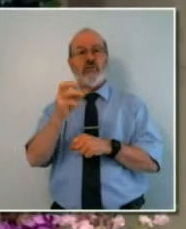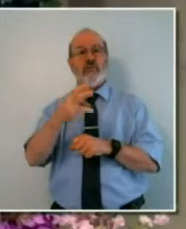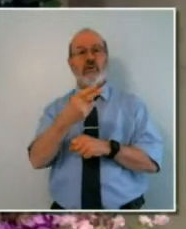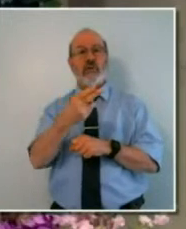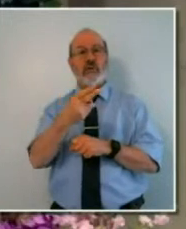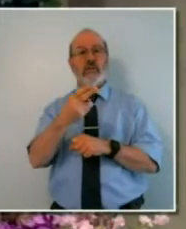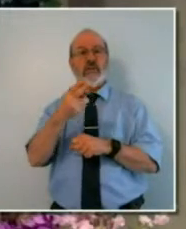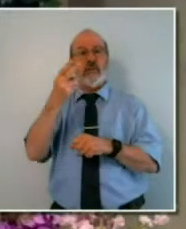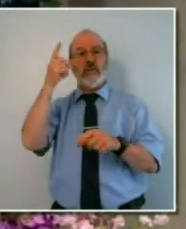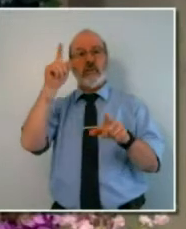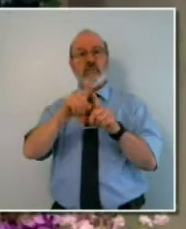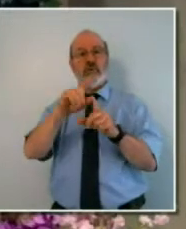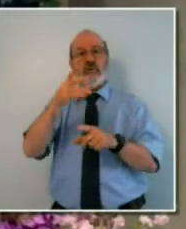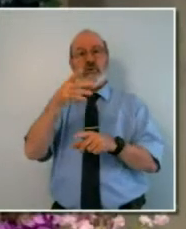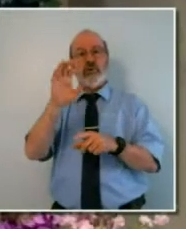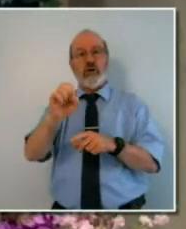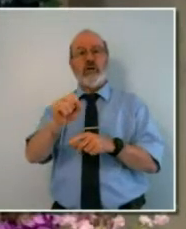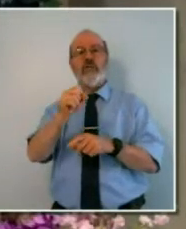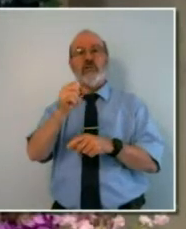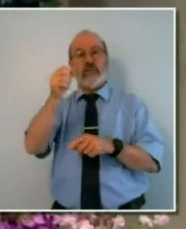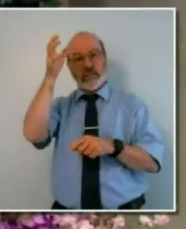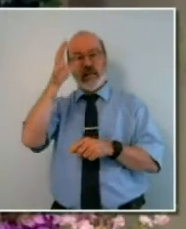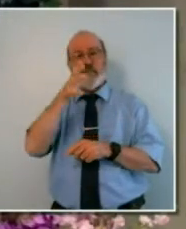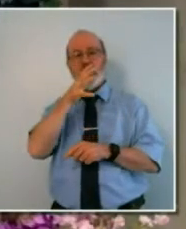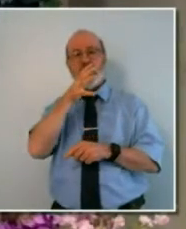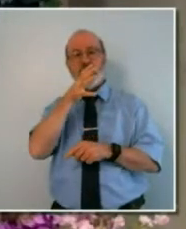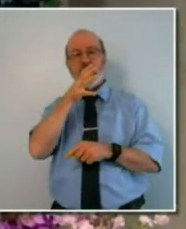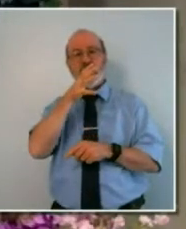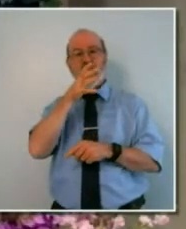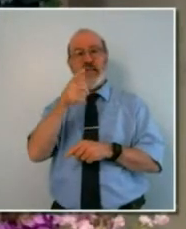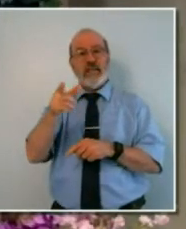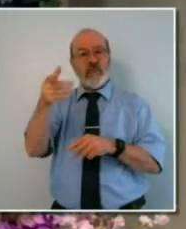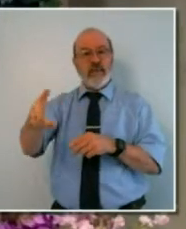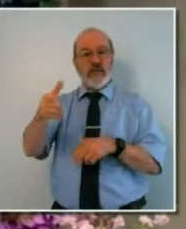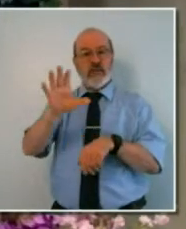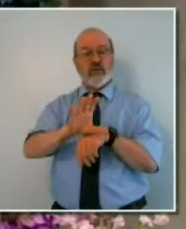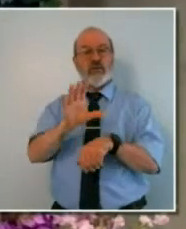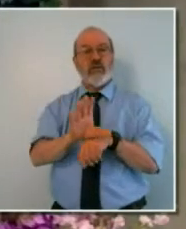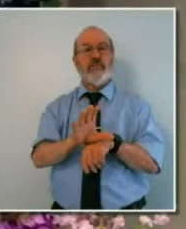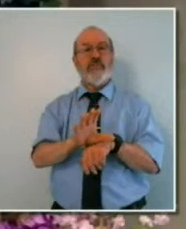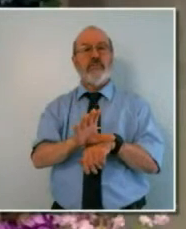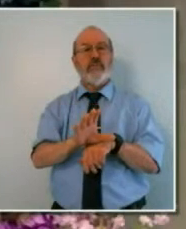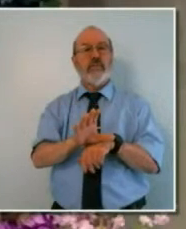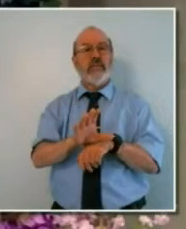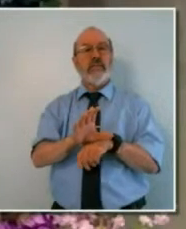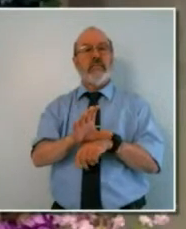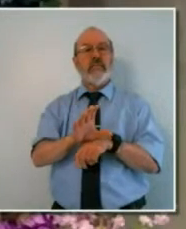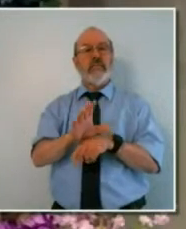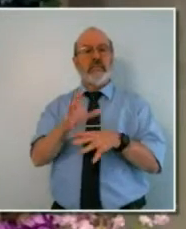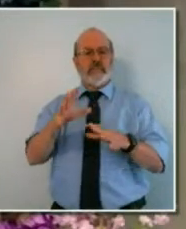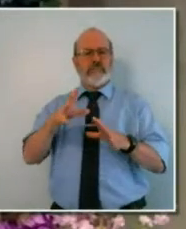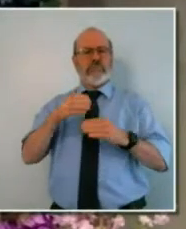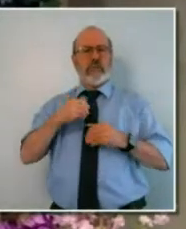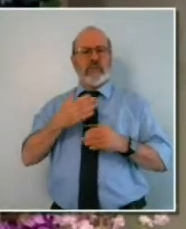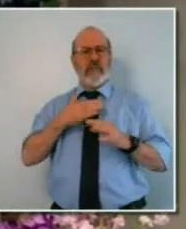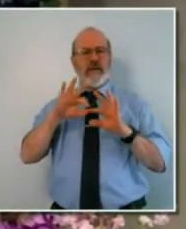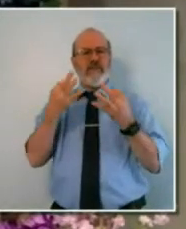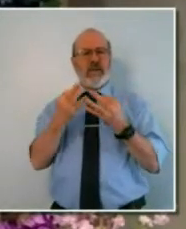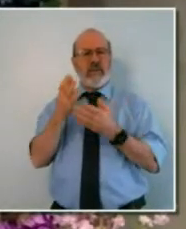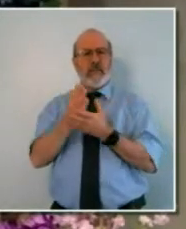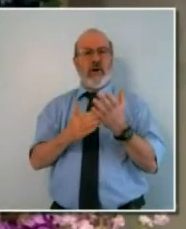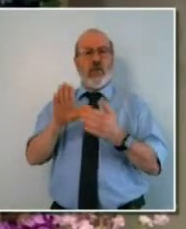Charles' dad and mom, and they were there in the church. They practically embraced my family as part of their